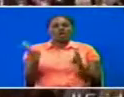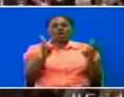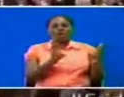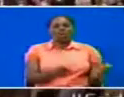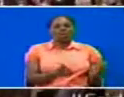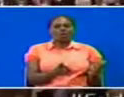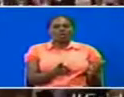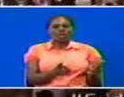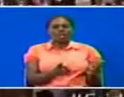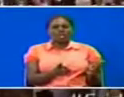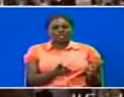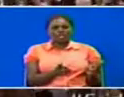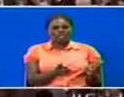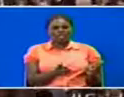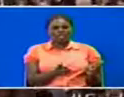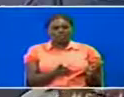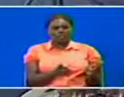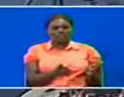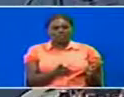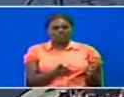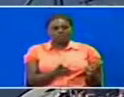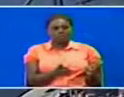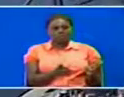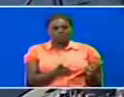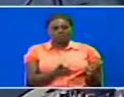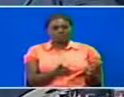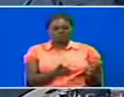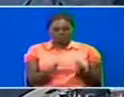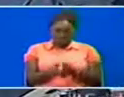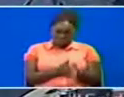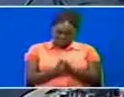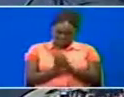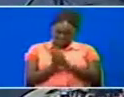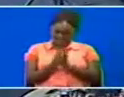Aussie dinner tables. Interesting story. First things